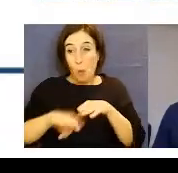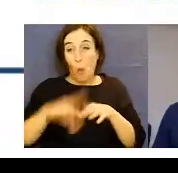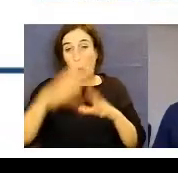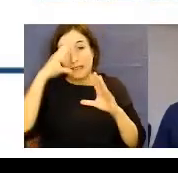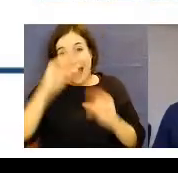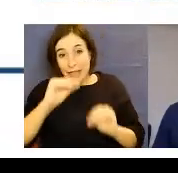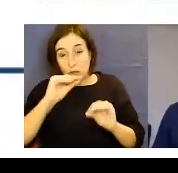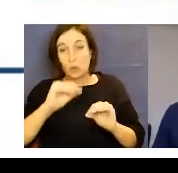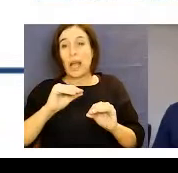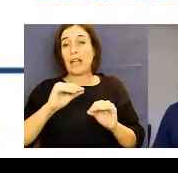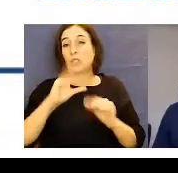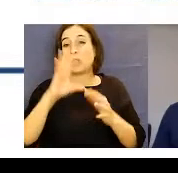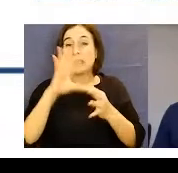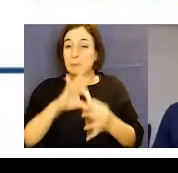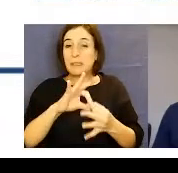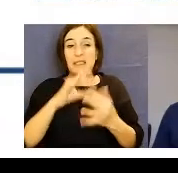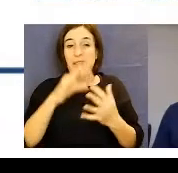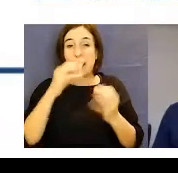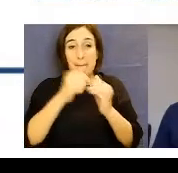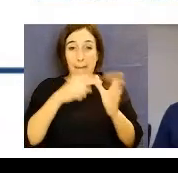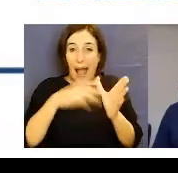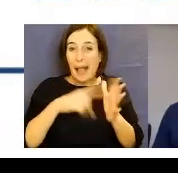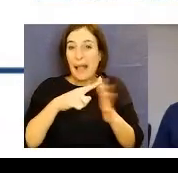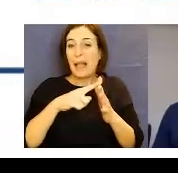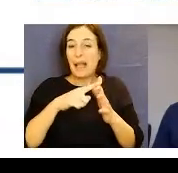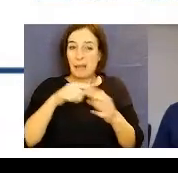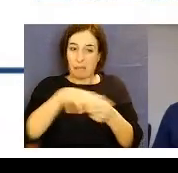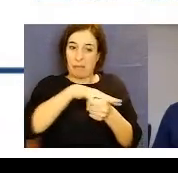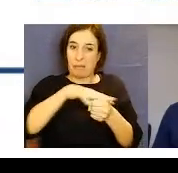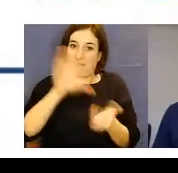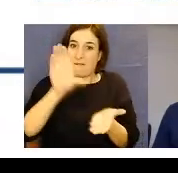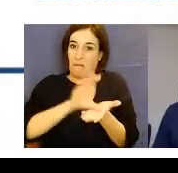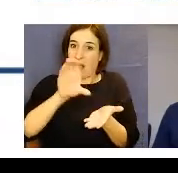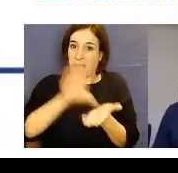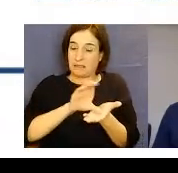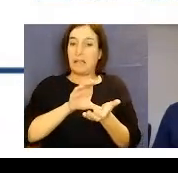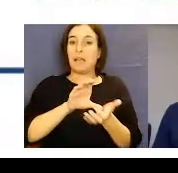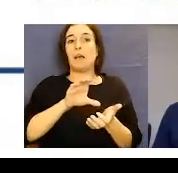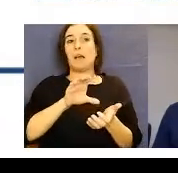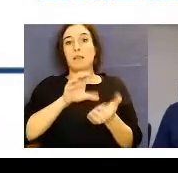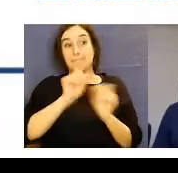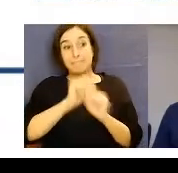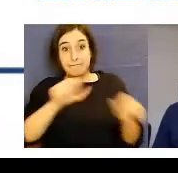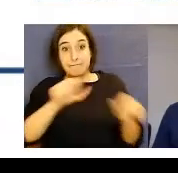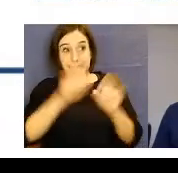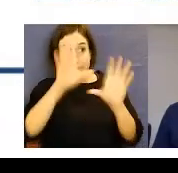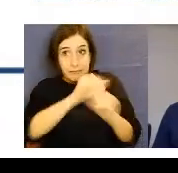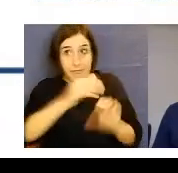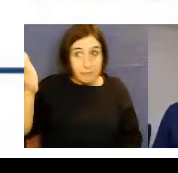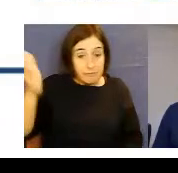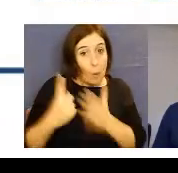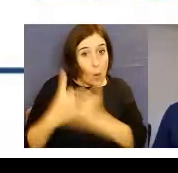sphere. But equally, at the moment, we're actually looking at added value for these associate members. So we're actually considering things